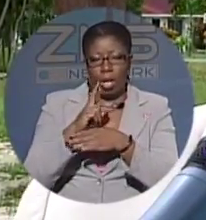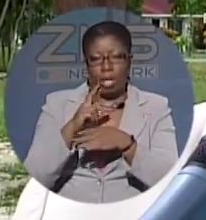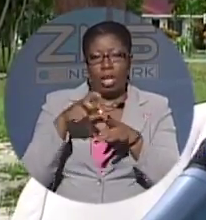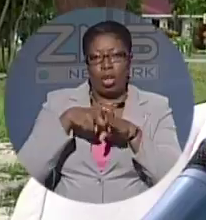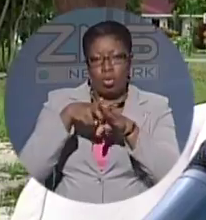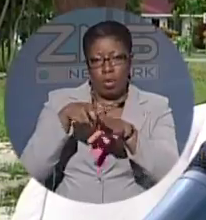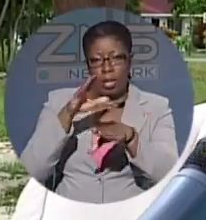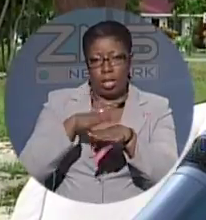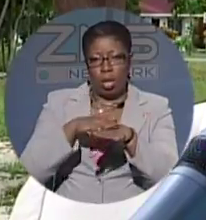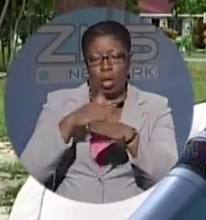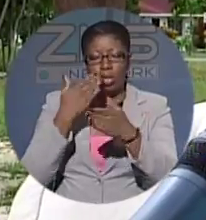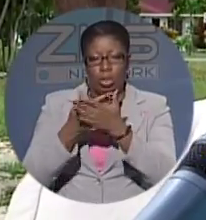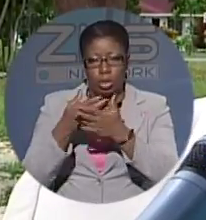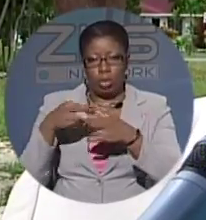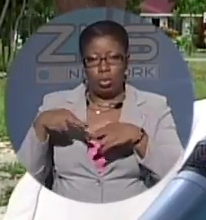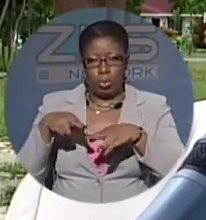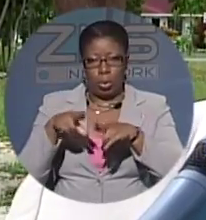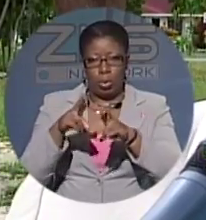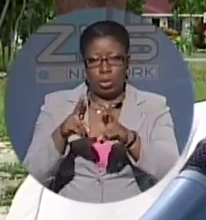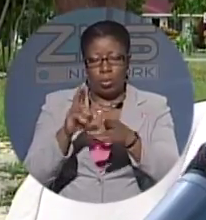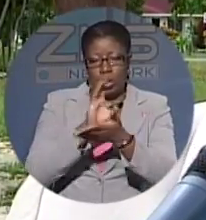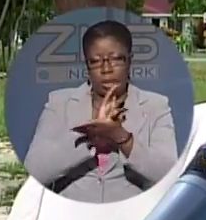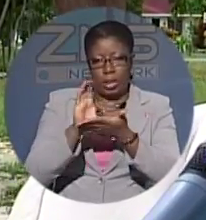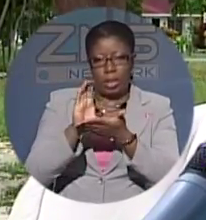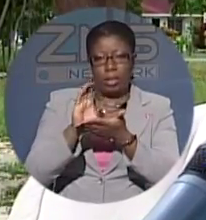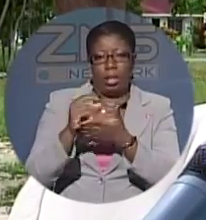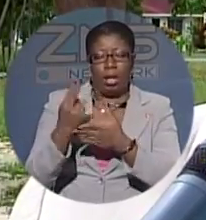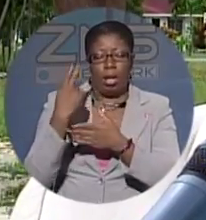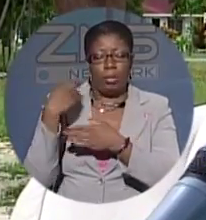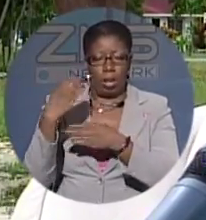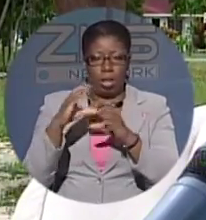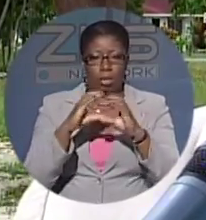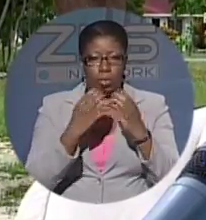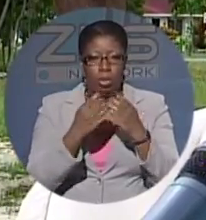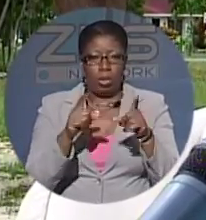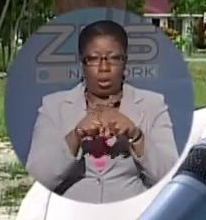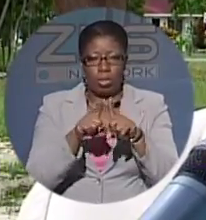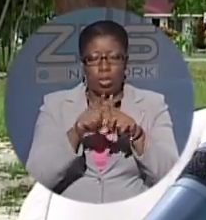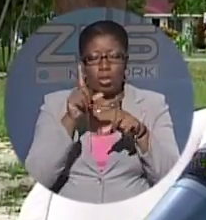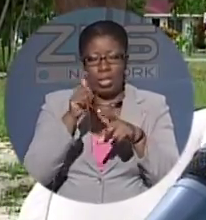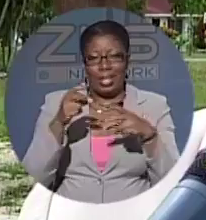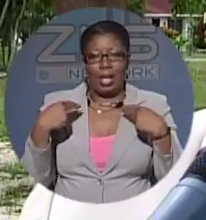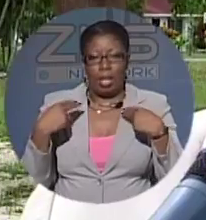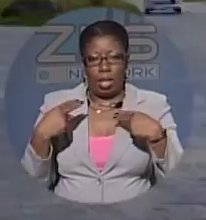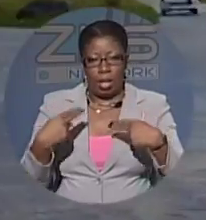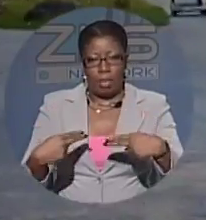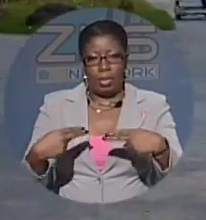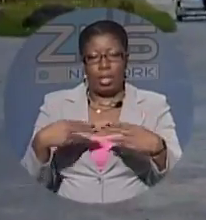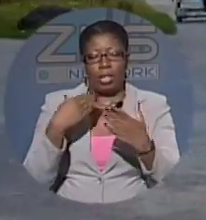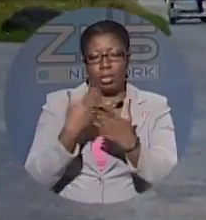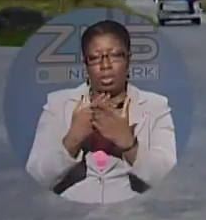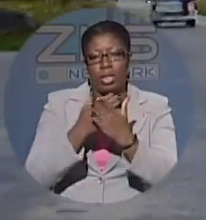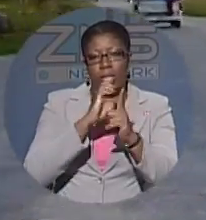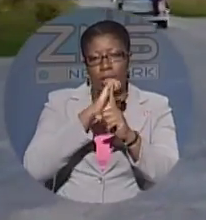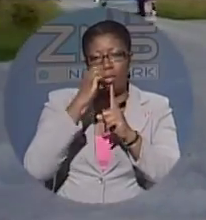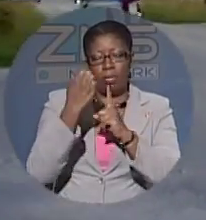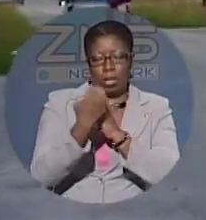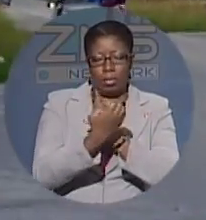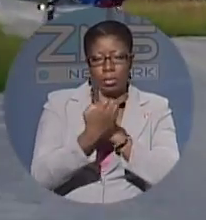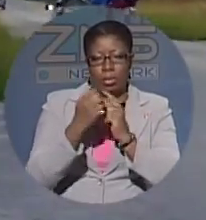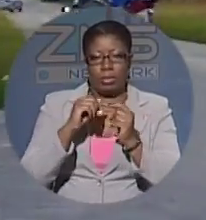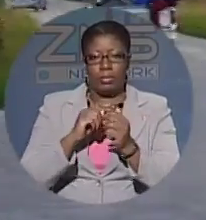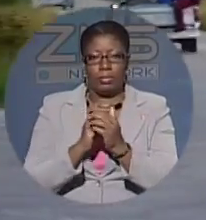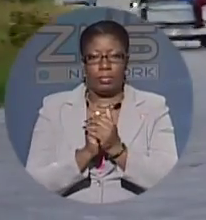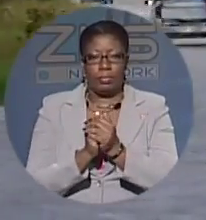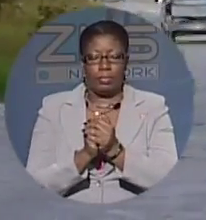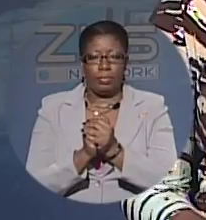roads. We want to clean up our community because you need a healthier and a cleaner environment. Reporting for ZNS News, I